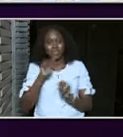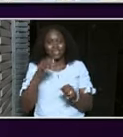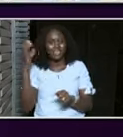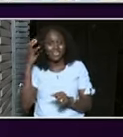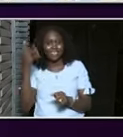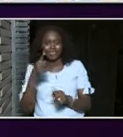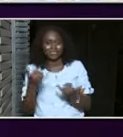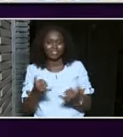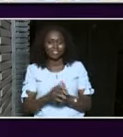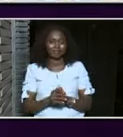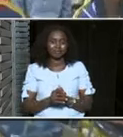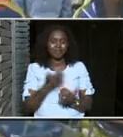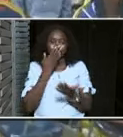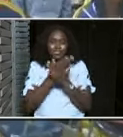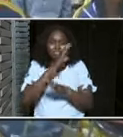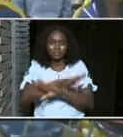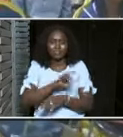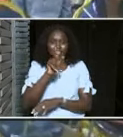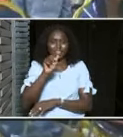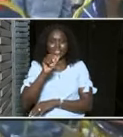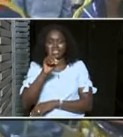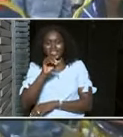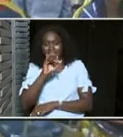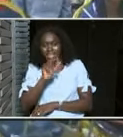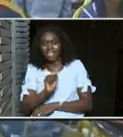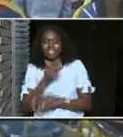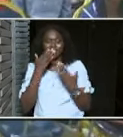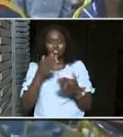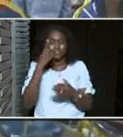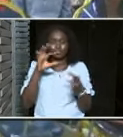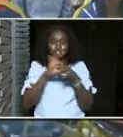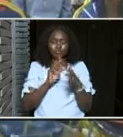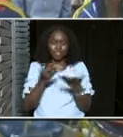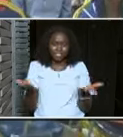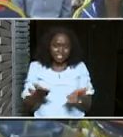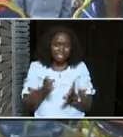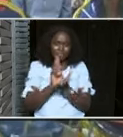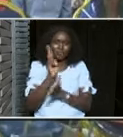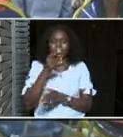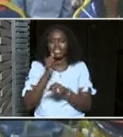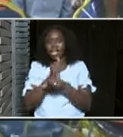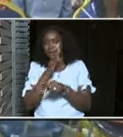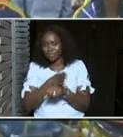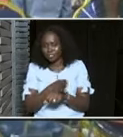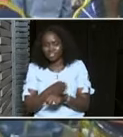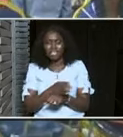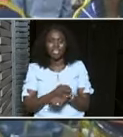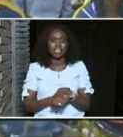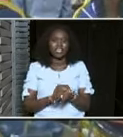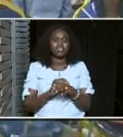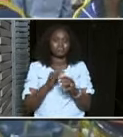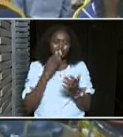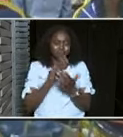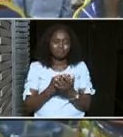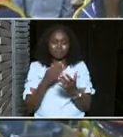ahead, please. Okay, good evening, Kaderia. Thank you for joining us here at the University of Abuja. Quite an engaging